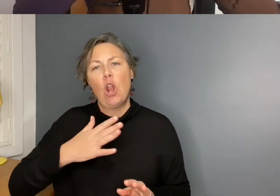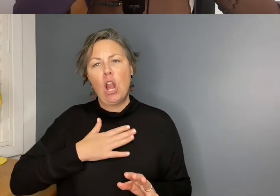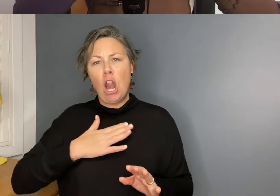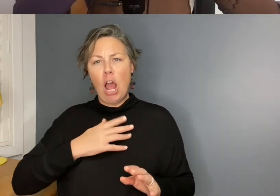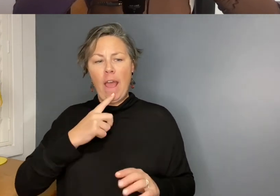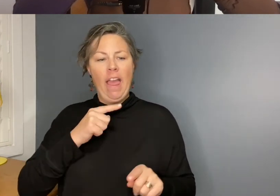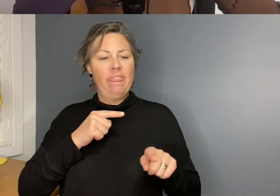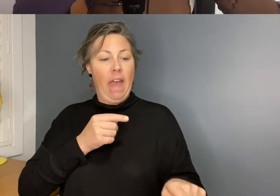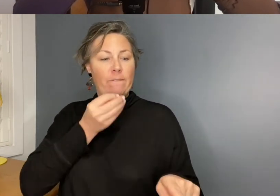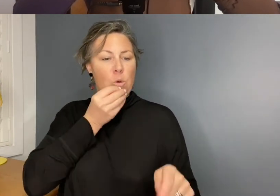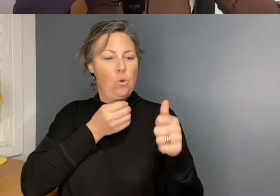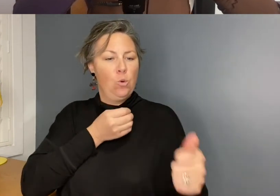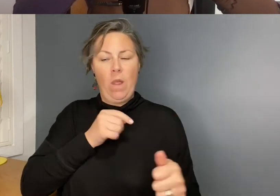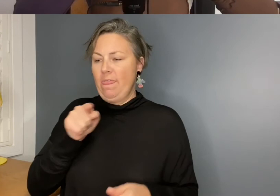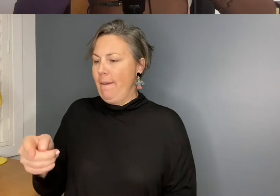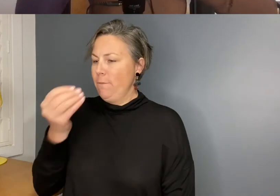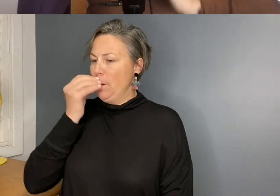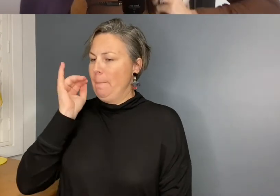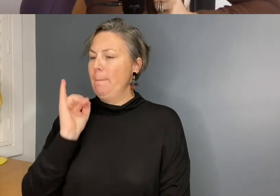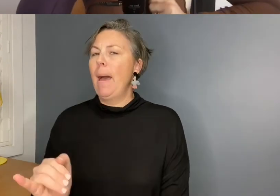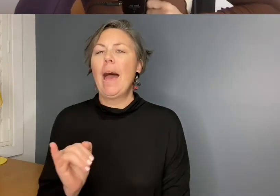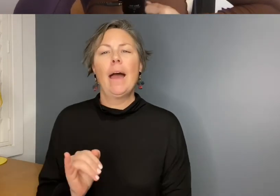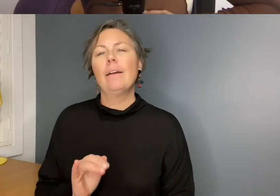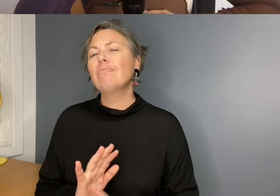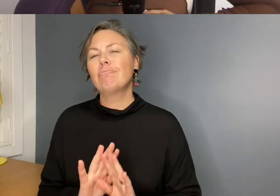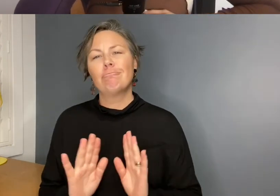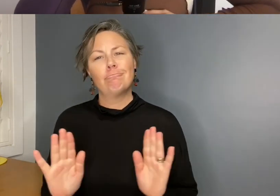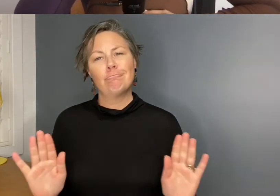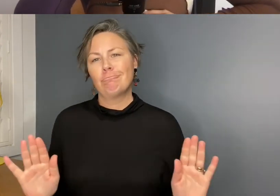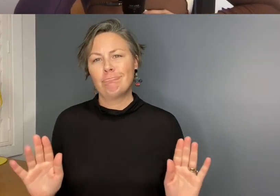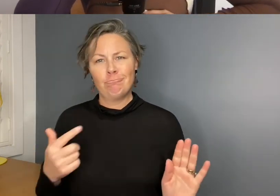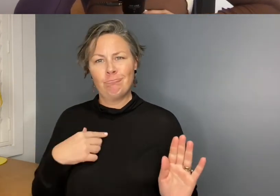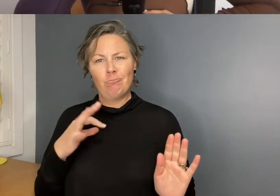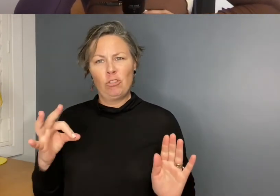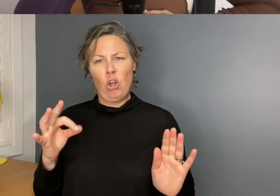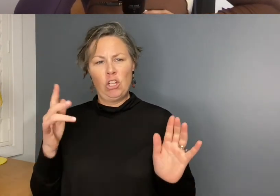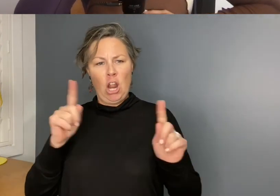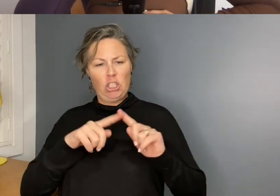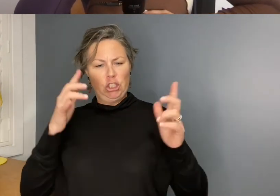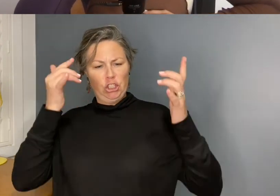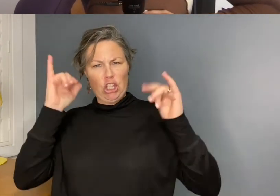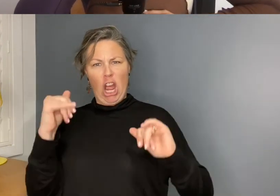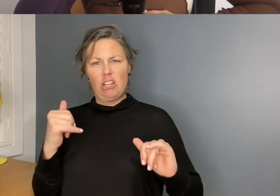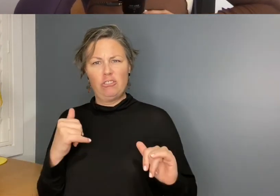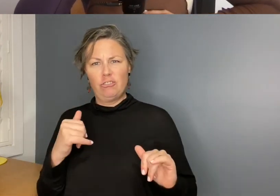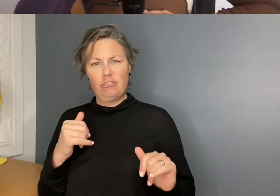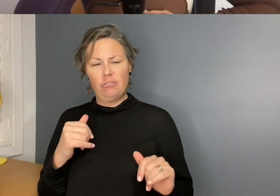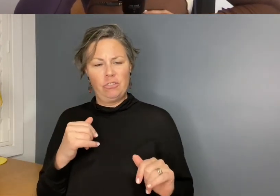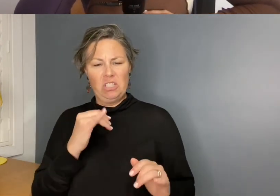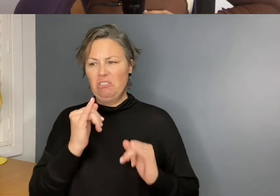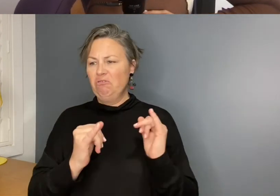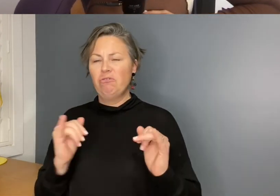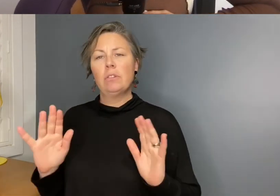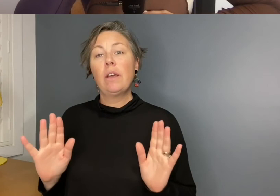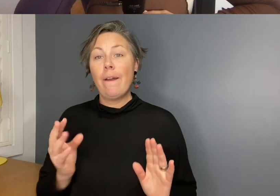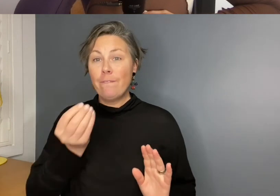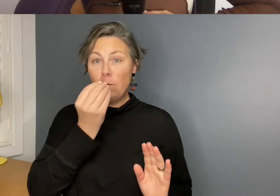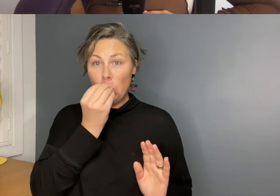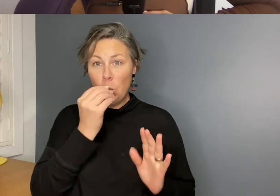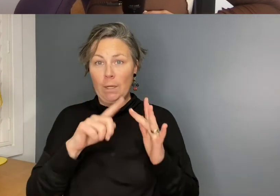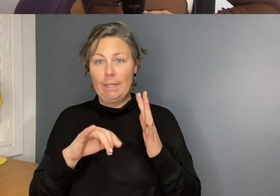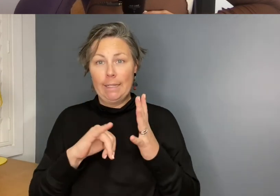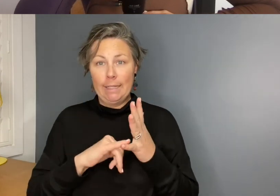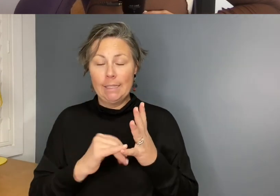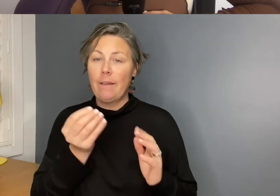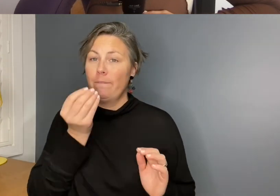good or bad foods. We don't attach any value judgment to foods. It's, your kid, food is food. Food